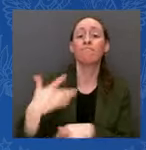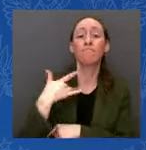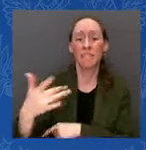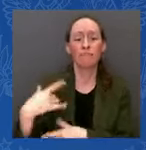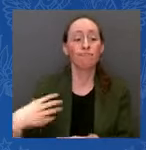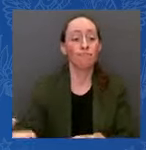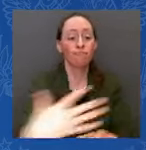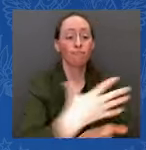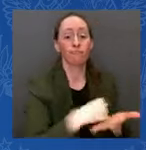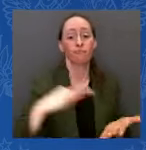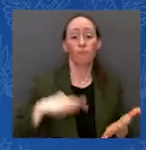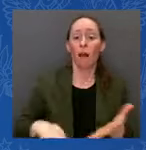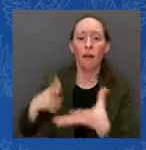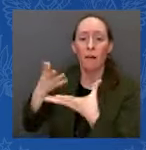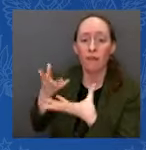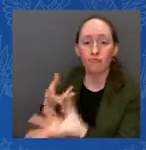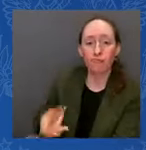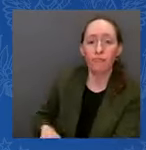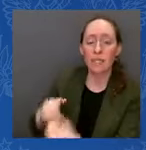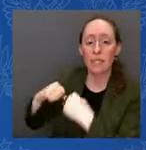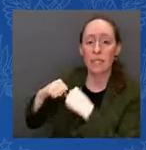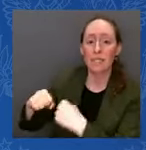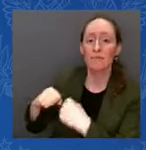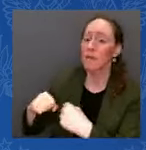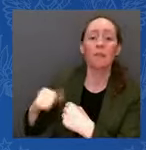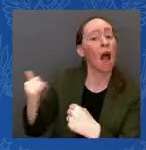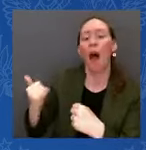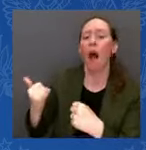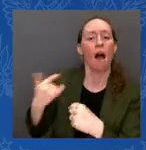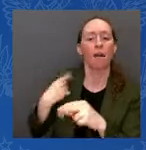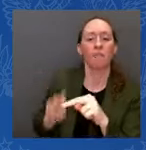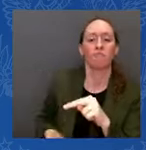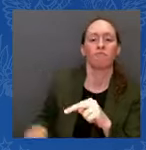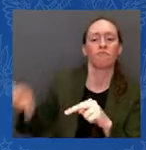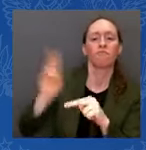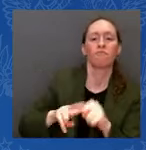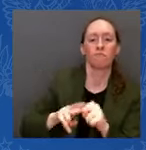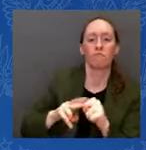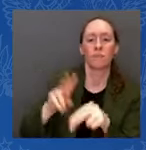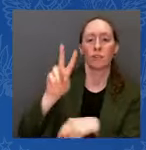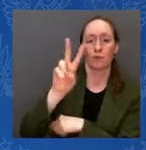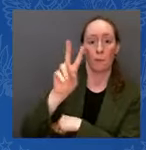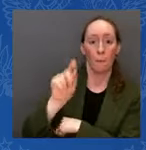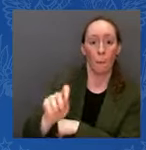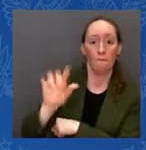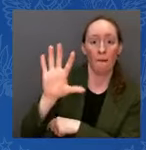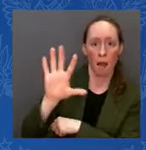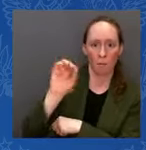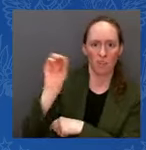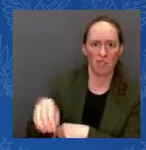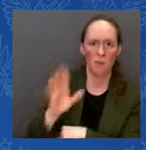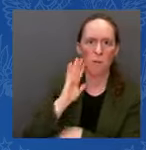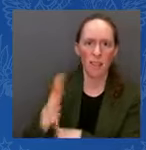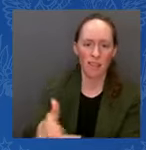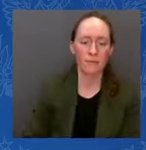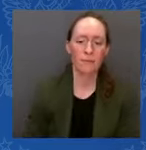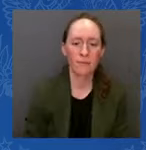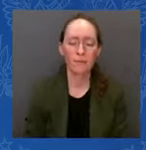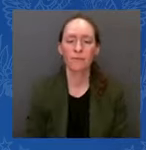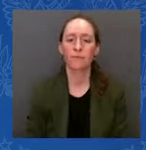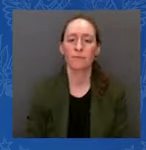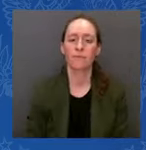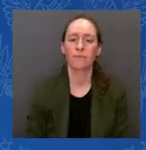2.5%, putting beyond doubt that the United Kingdom is and will remain one of the world's leading defence